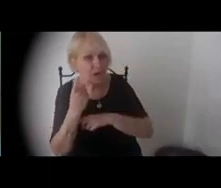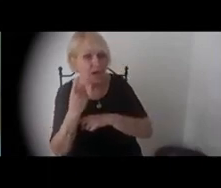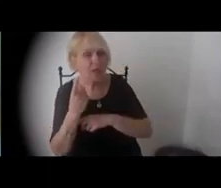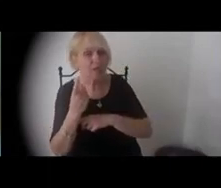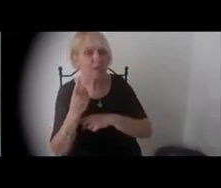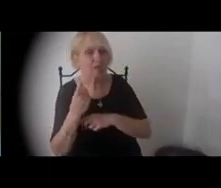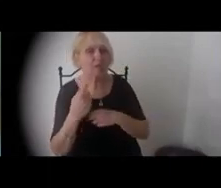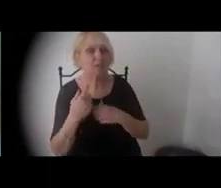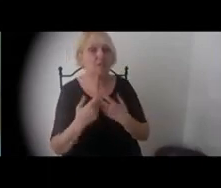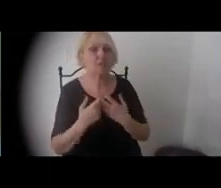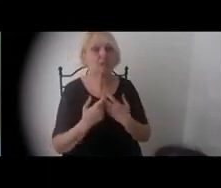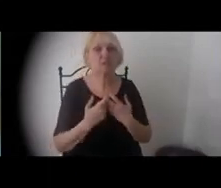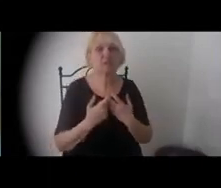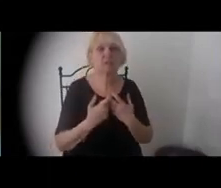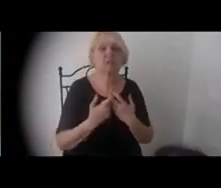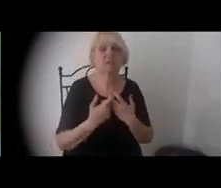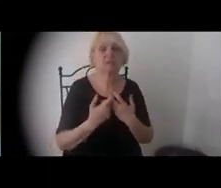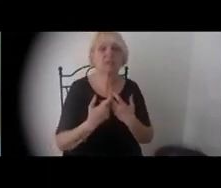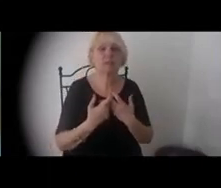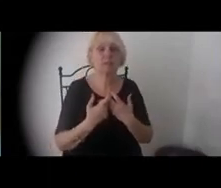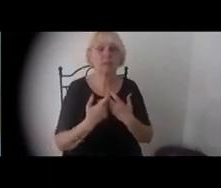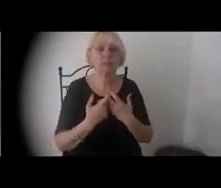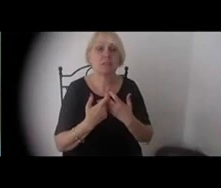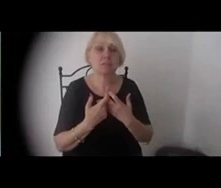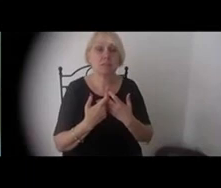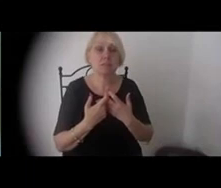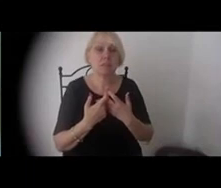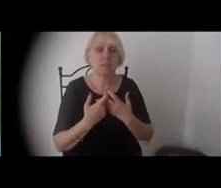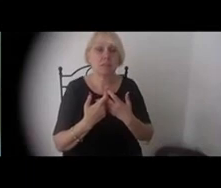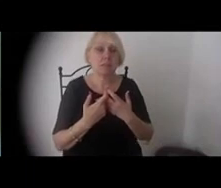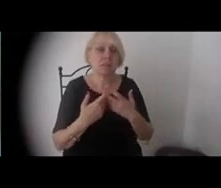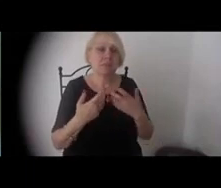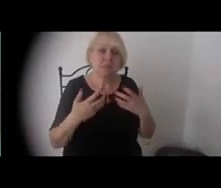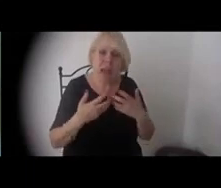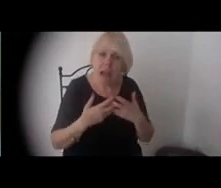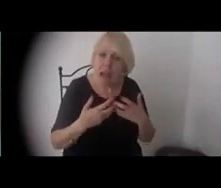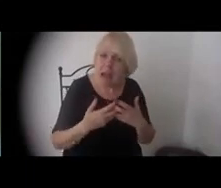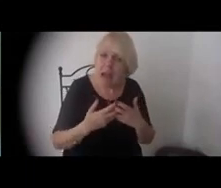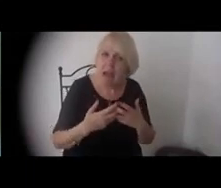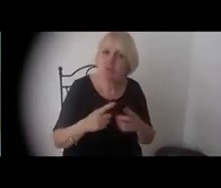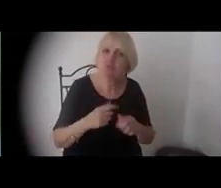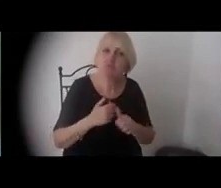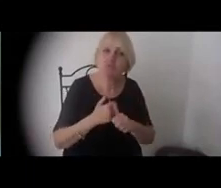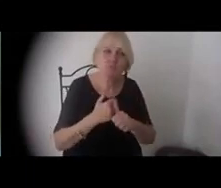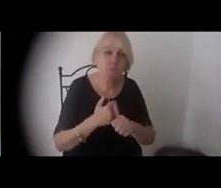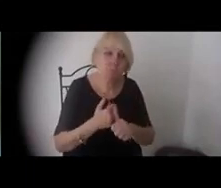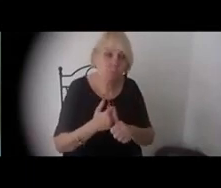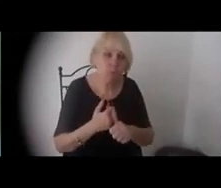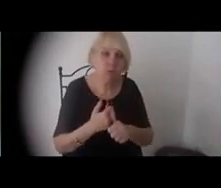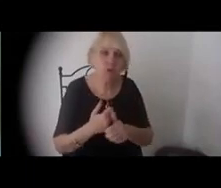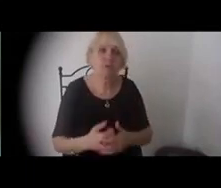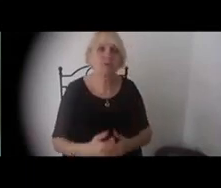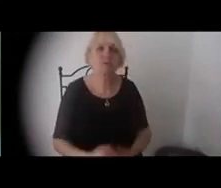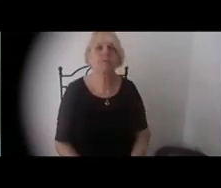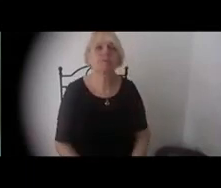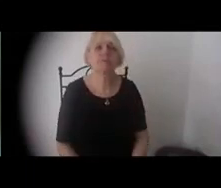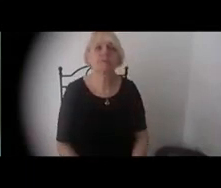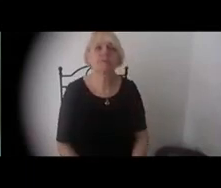I think, both to sort of keep some structure, but also to kind of keep